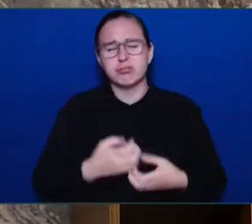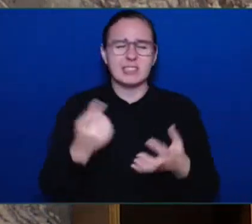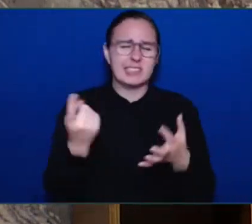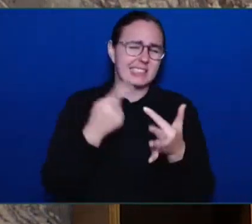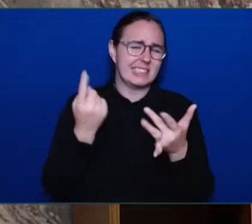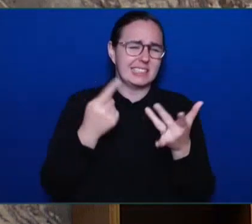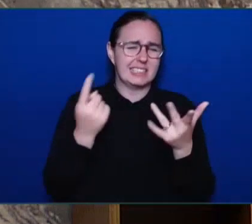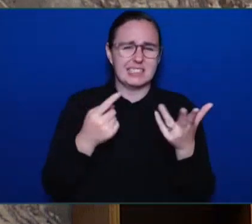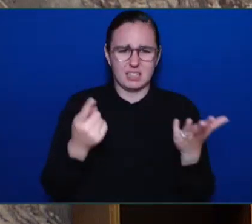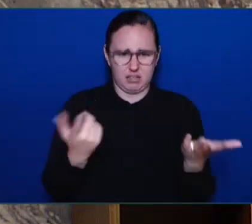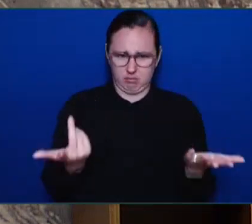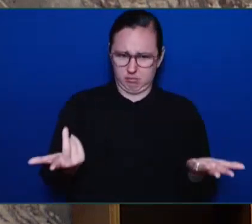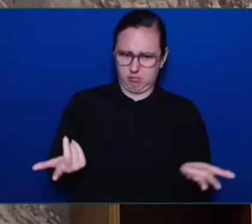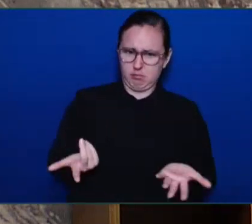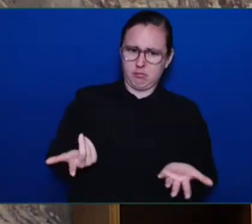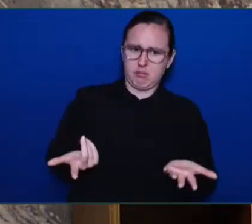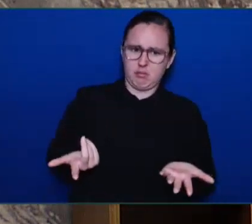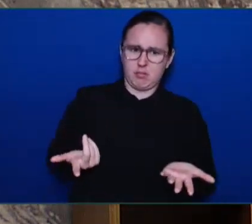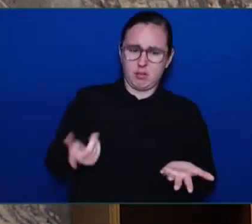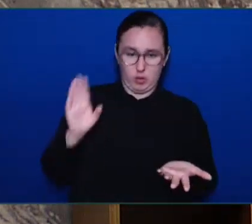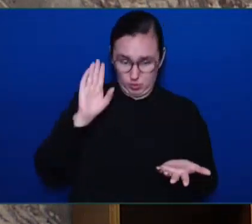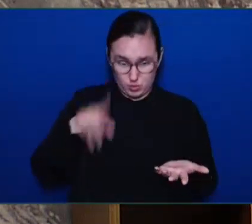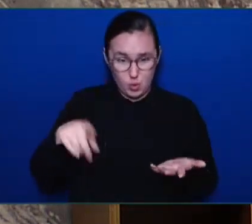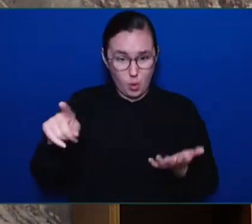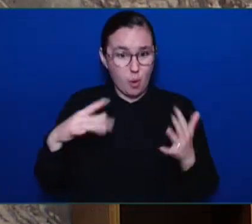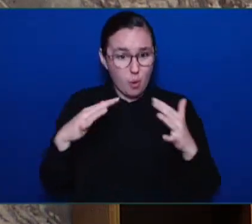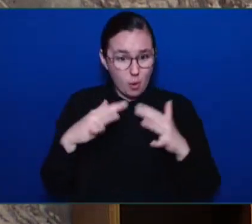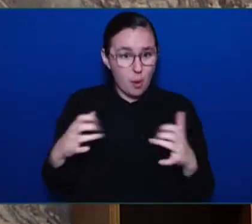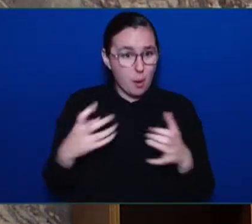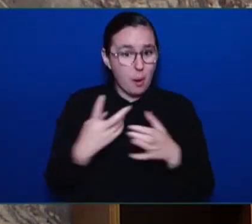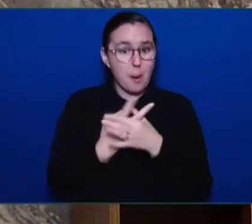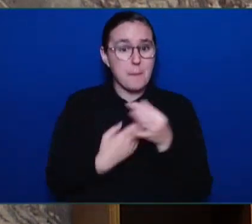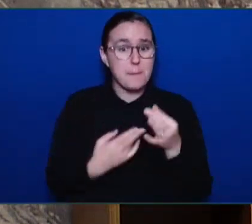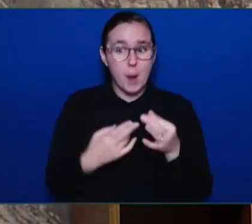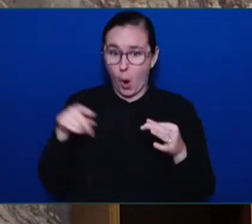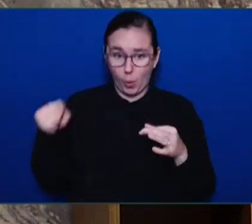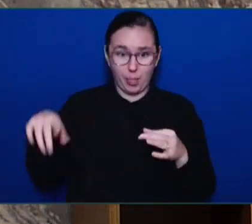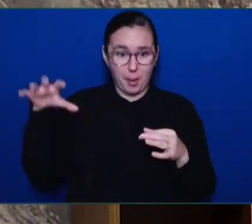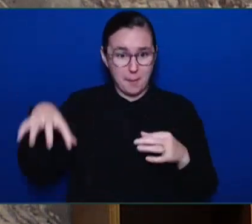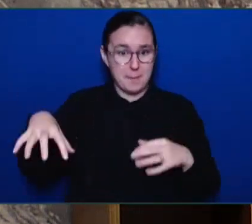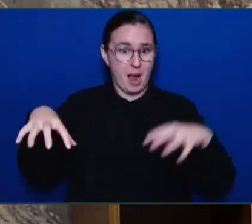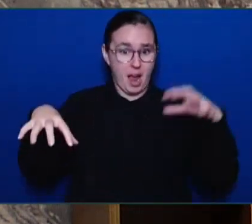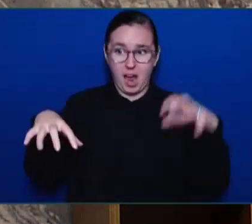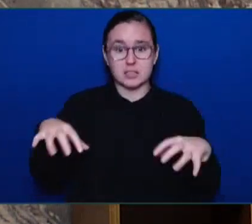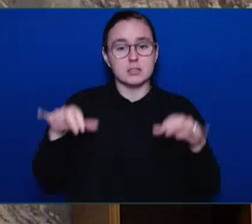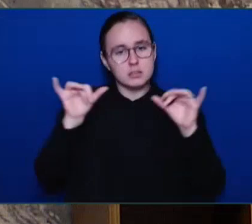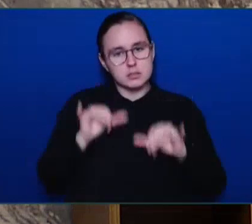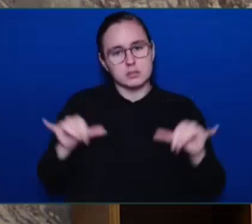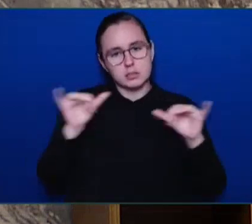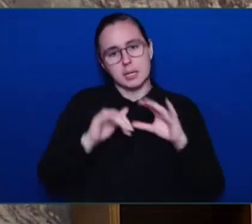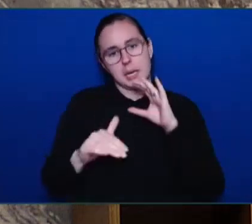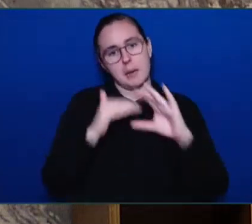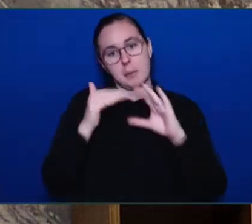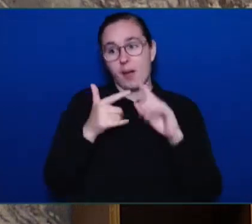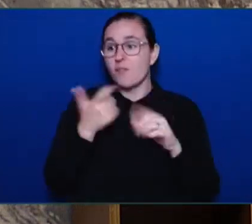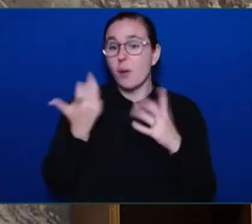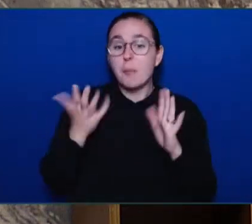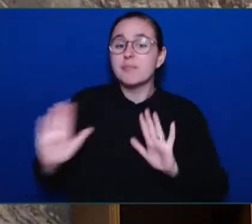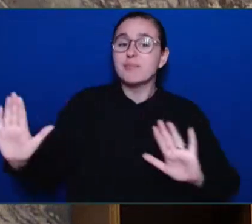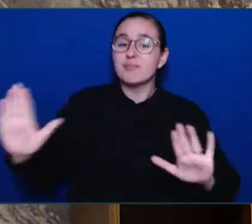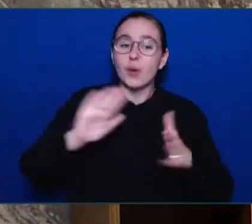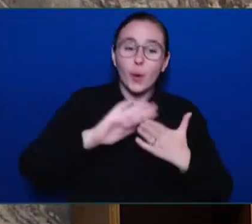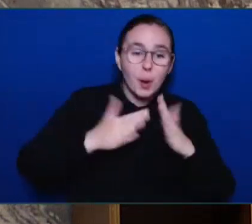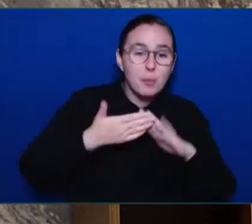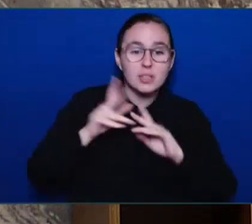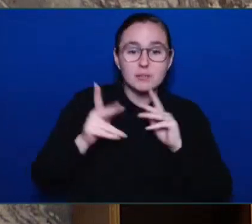getting in the opposition from these small businesses. Not a single penny in the NDP's budget to help small businesses with this social disorder which